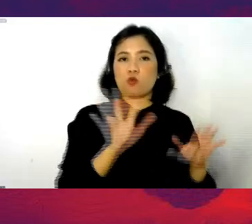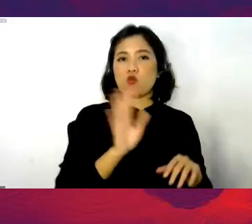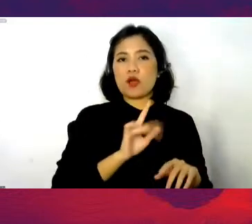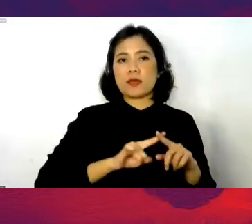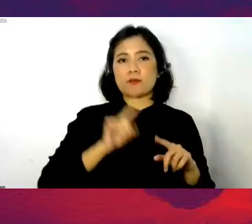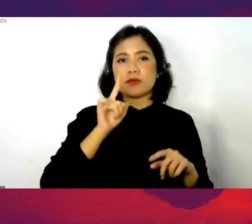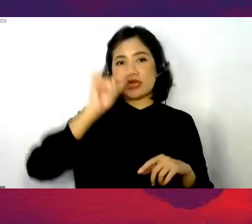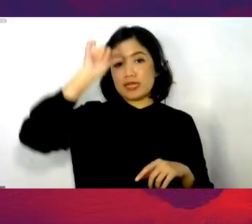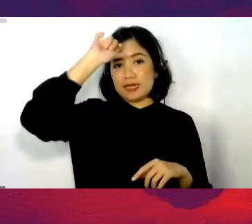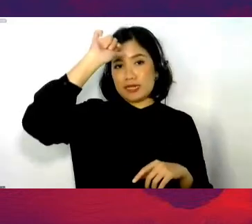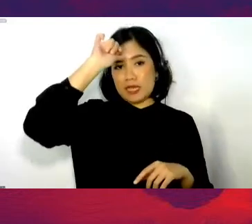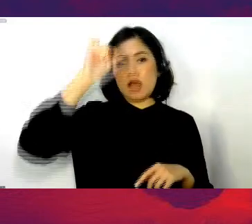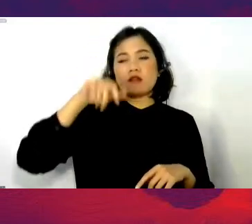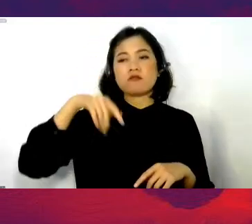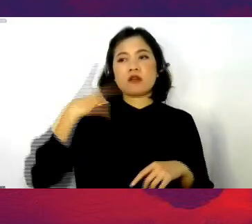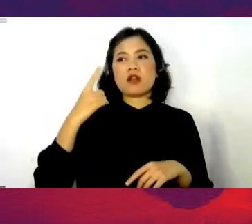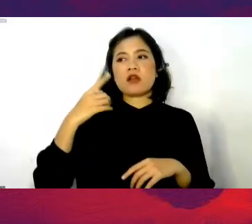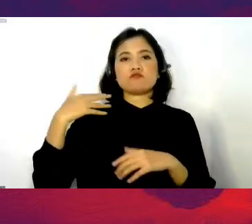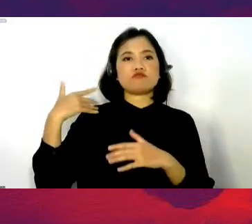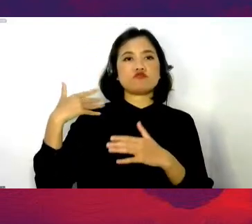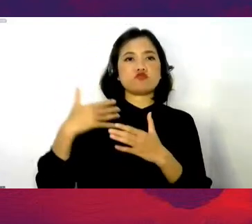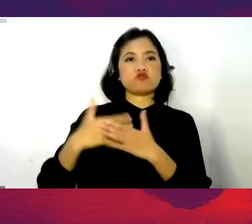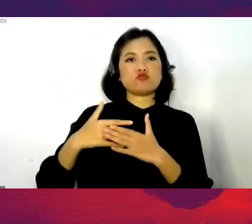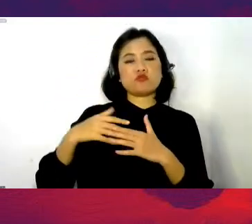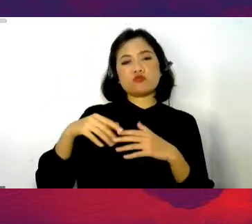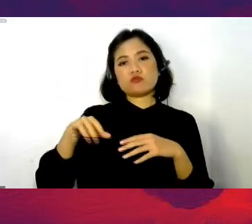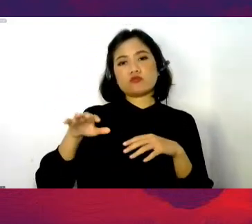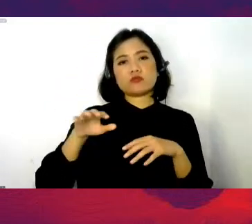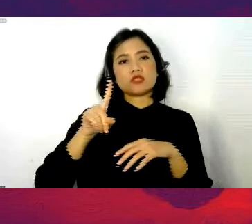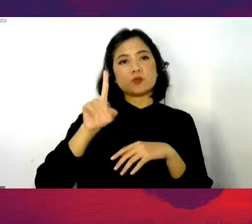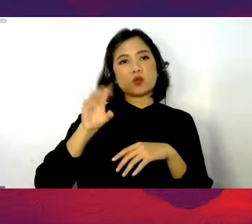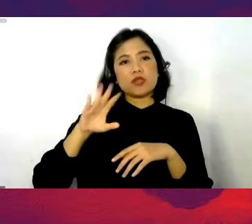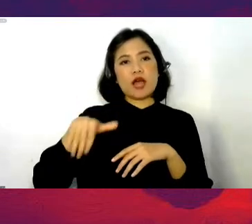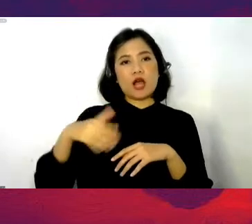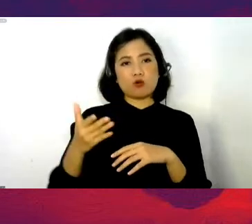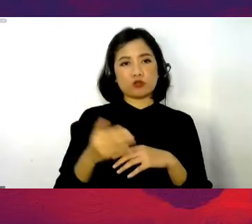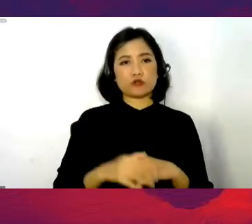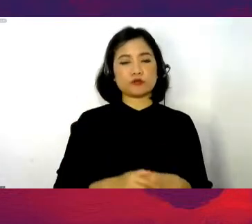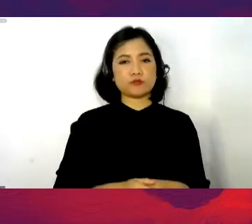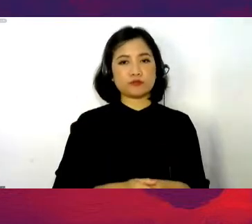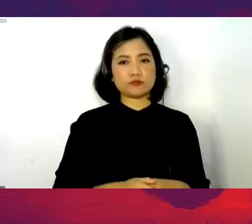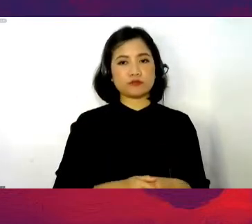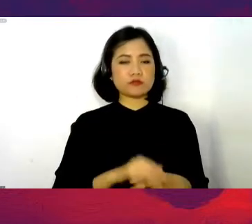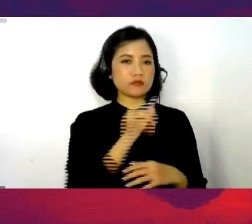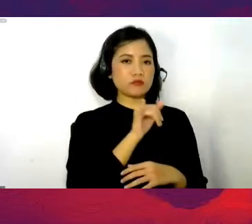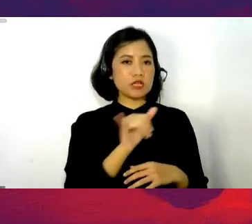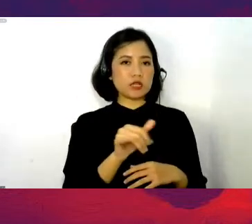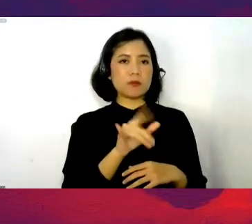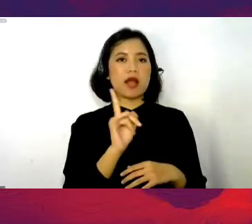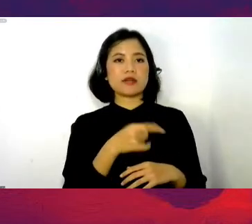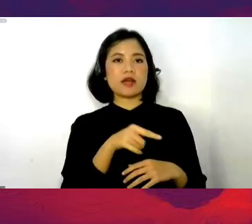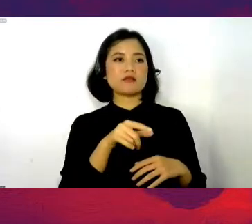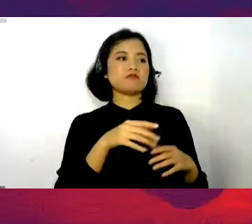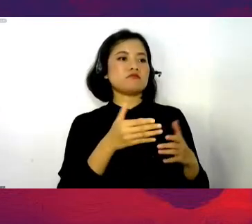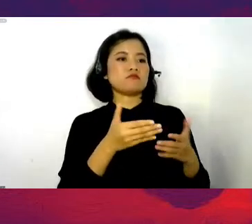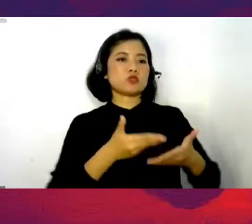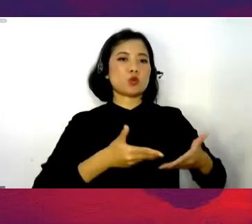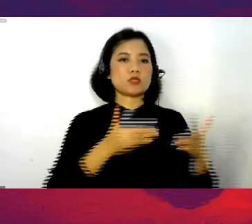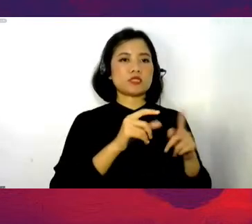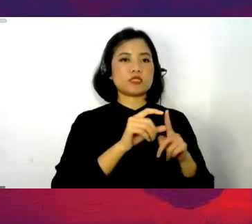afternoon, thank you for coming, and I'm honored and humble and grateful to be with this distinguished panel, and